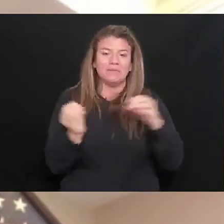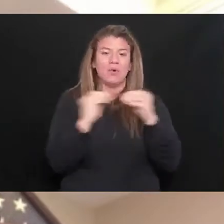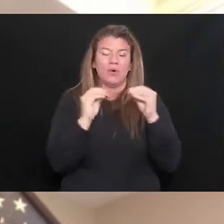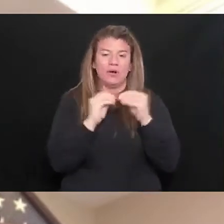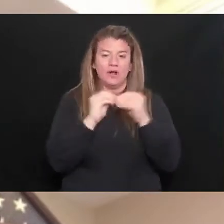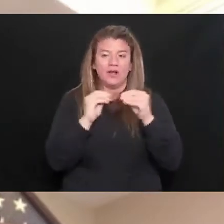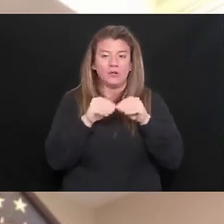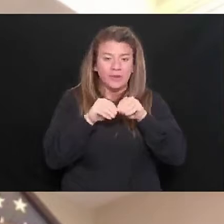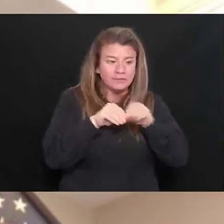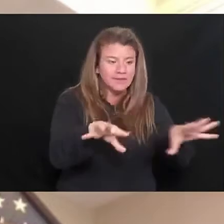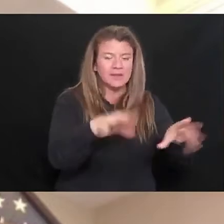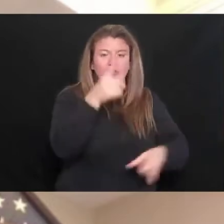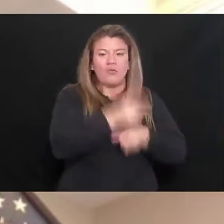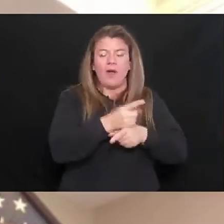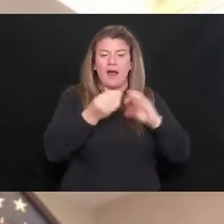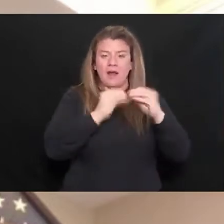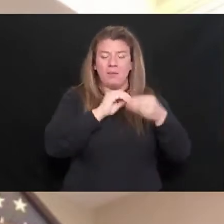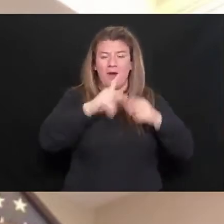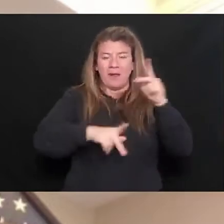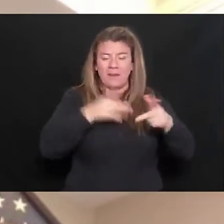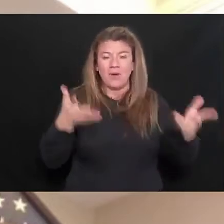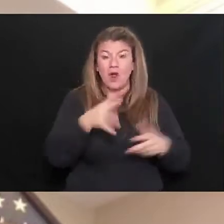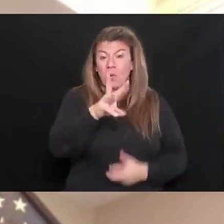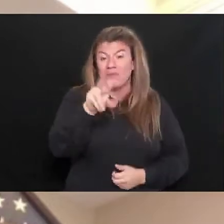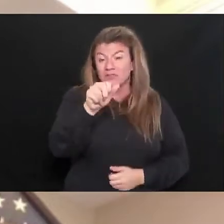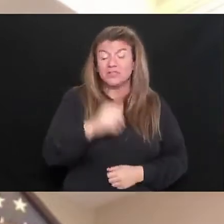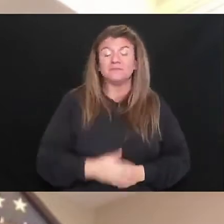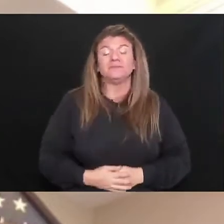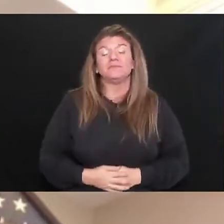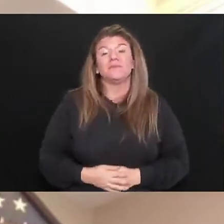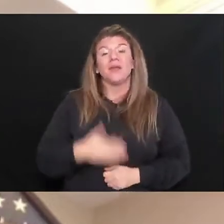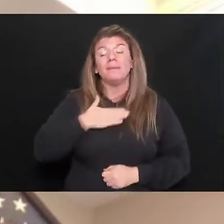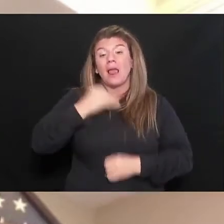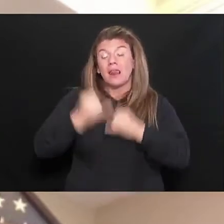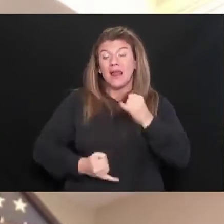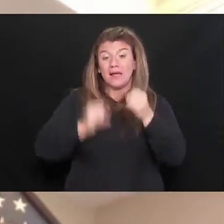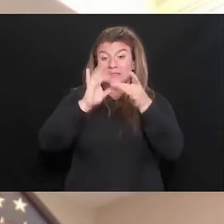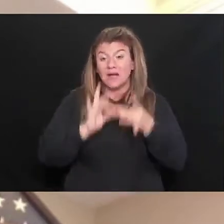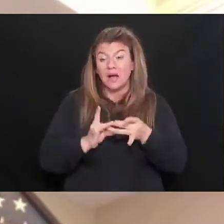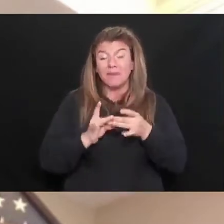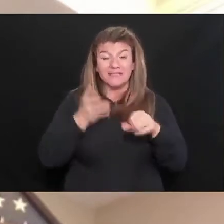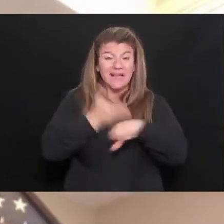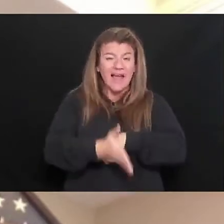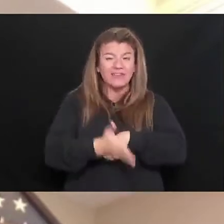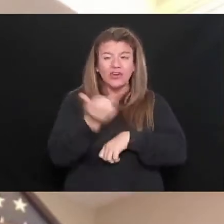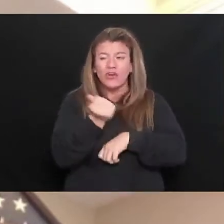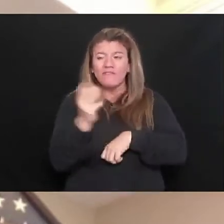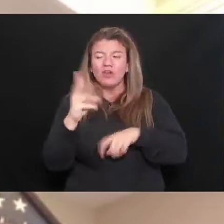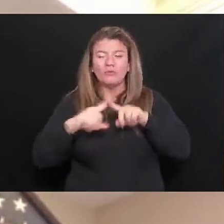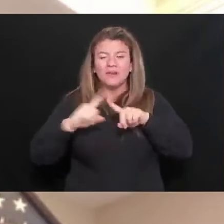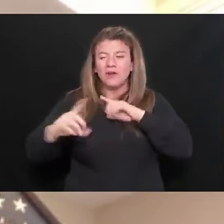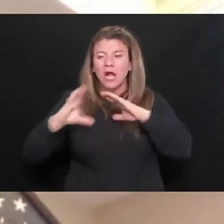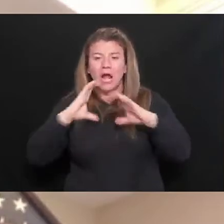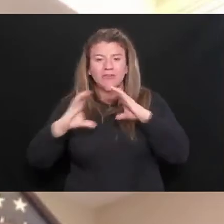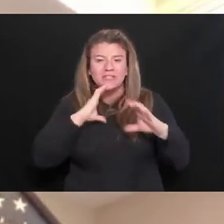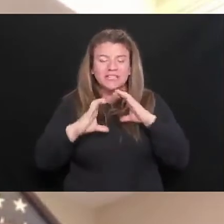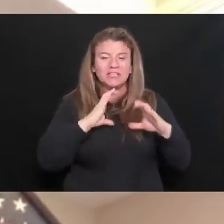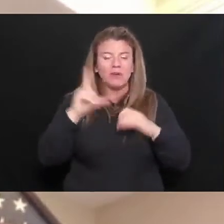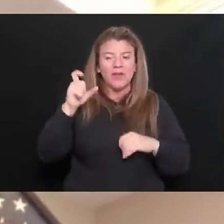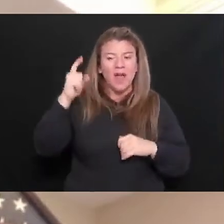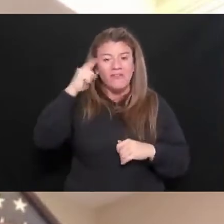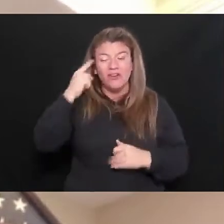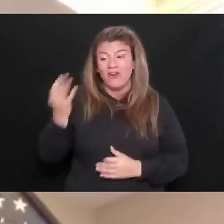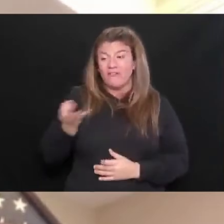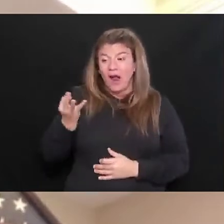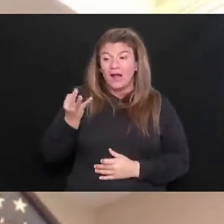out to a number of West Virginians. Last thing I'd leave you with is, after a number of different conversations with the governor